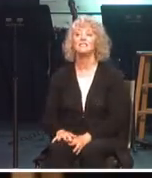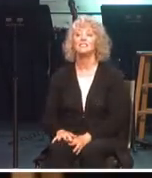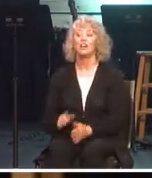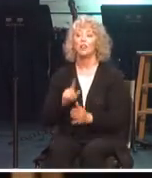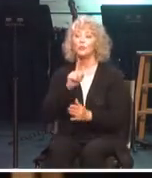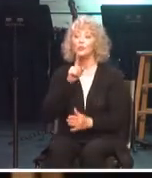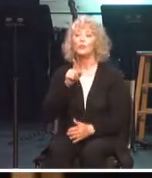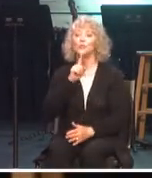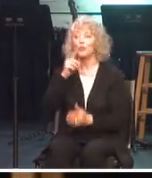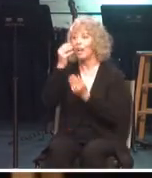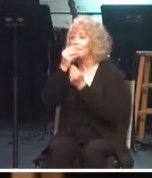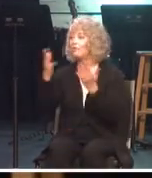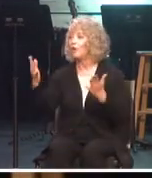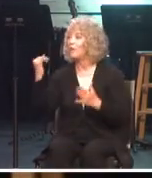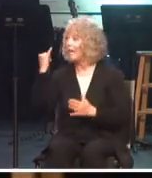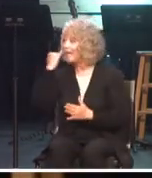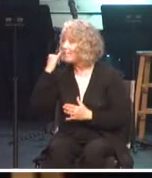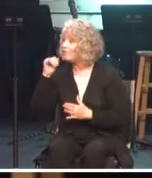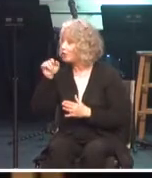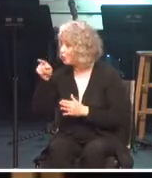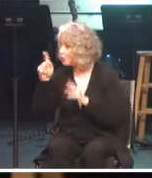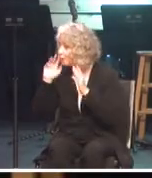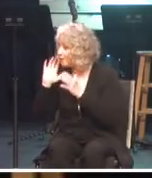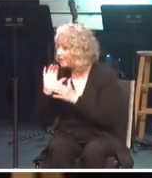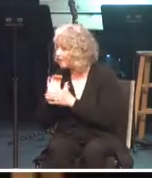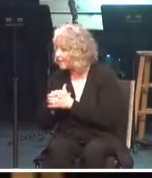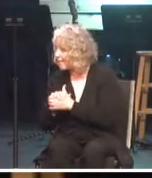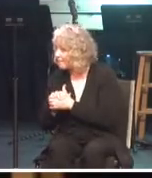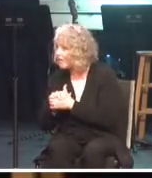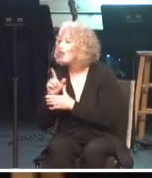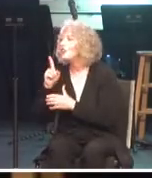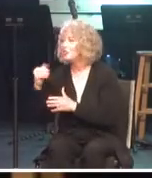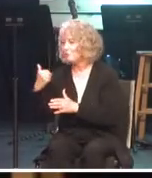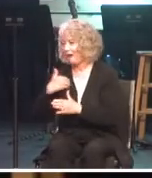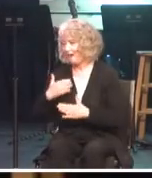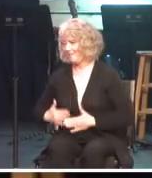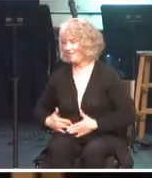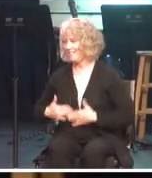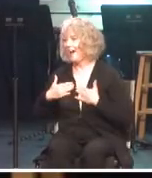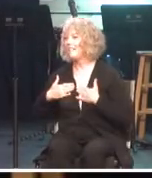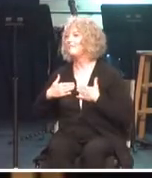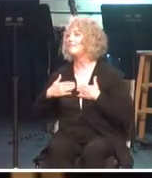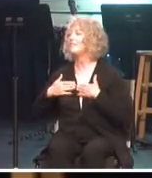Truly, truly, I say to you, he who believes has eternal life.